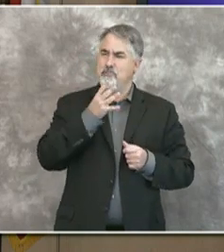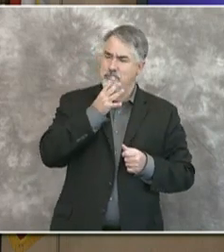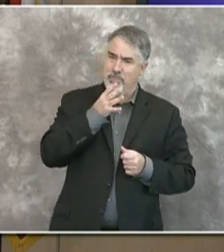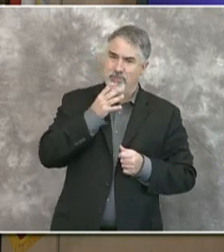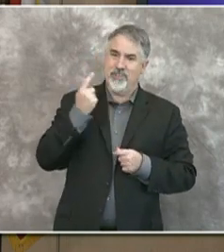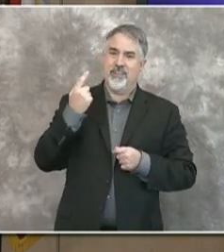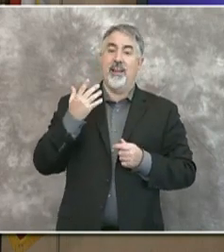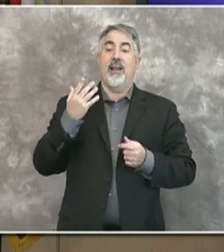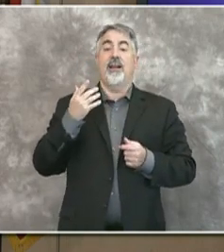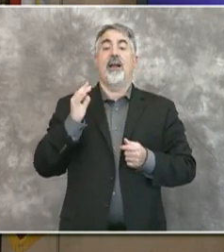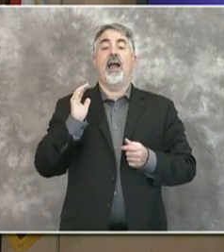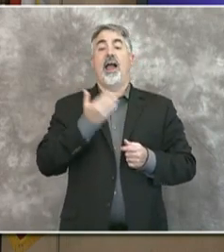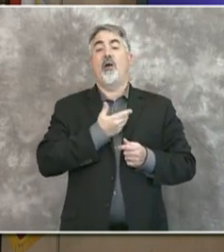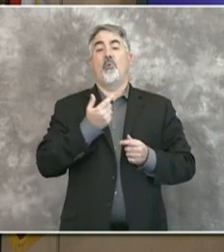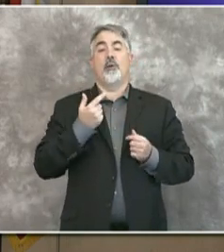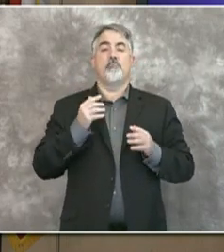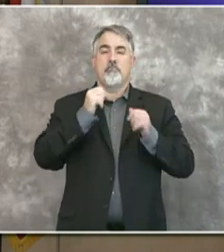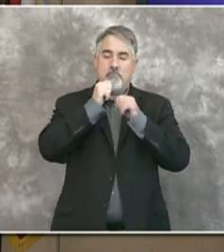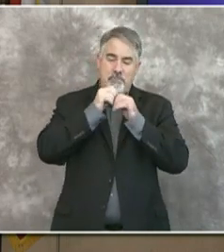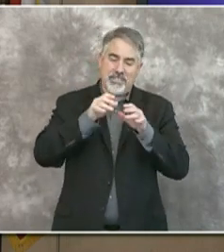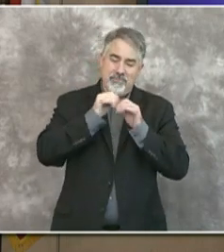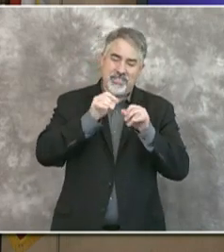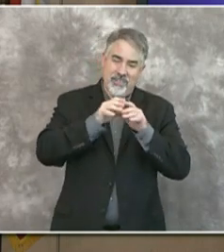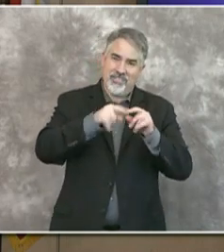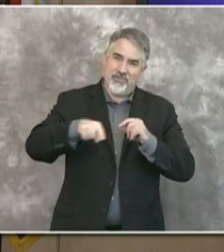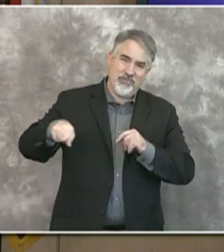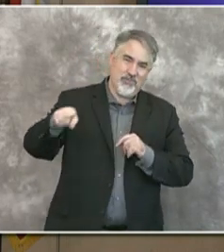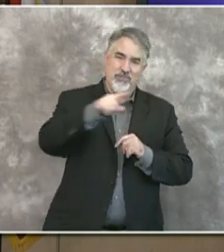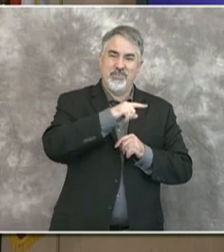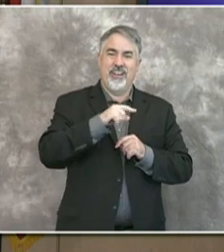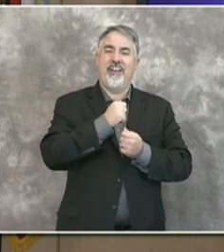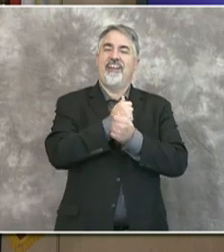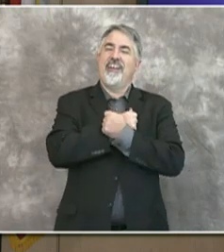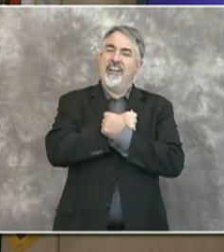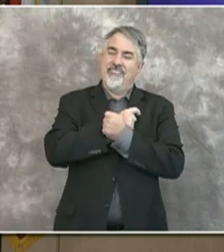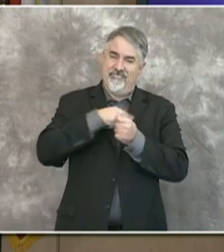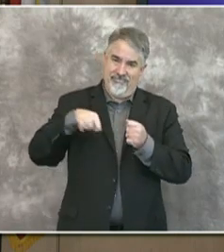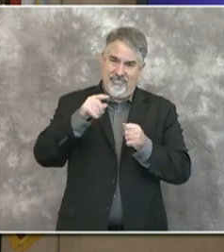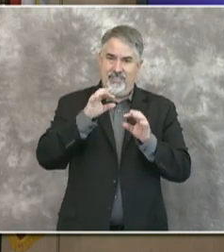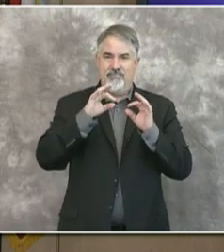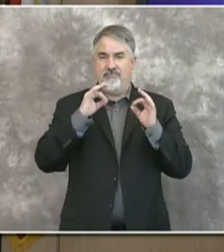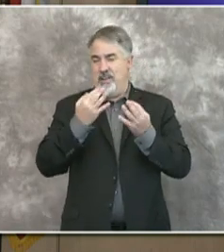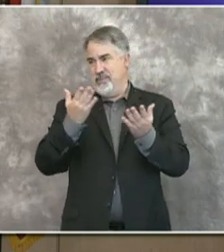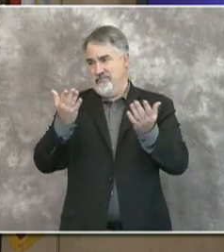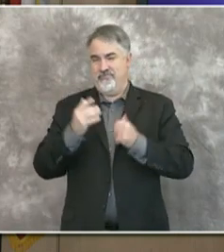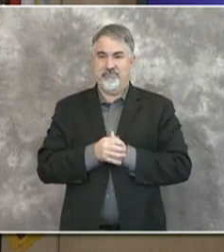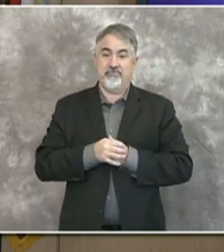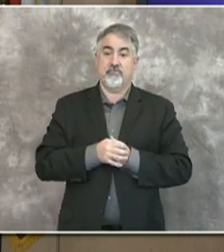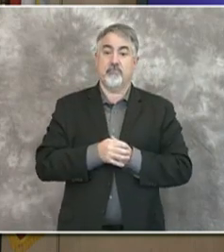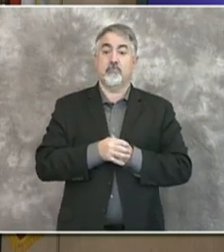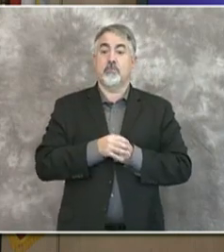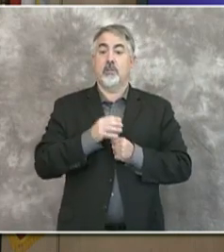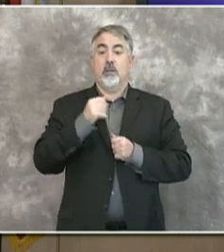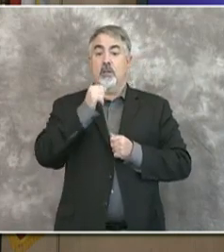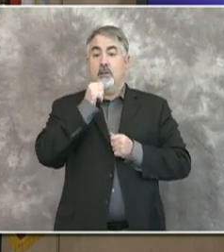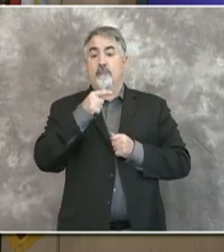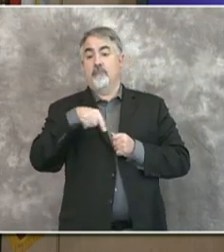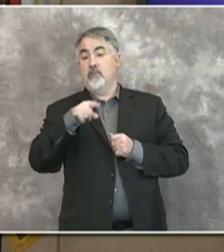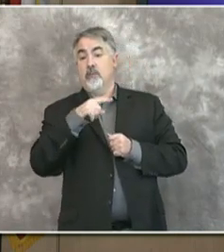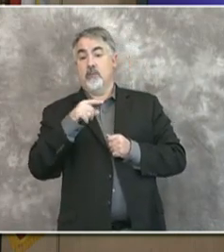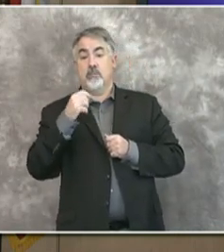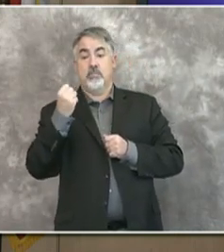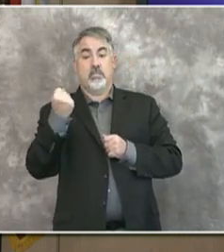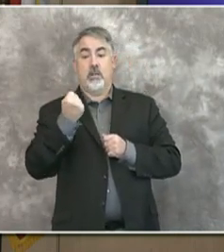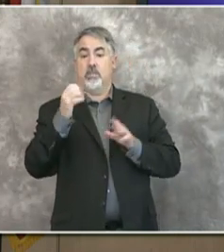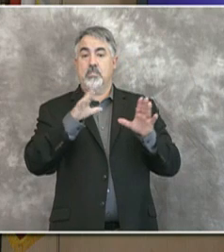of having our loved ones near us. And just a reminder that we will not have live media briefings either on Saturday